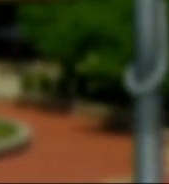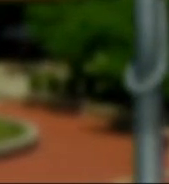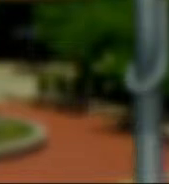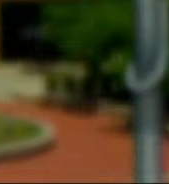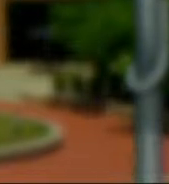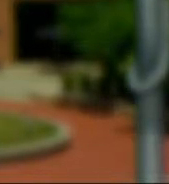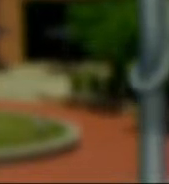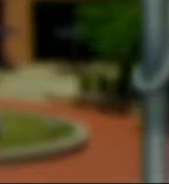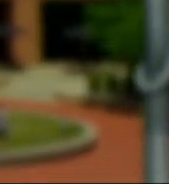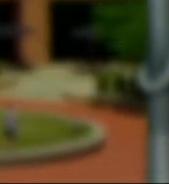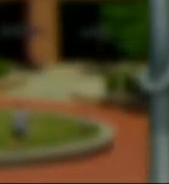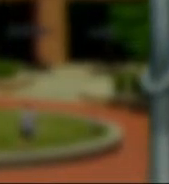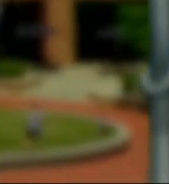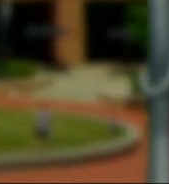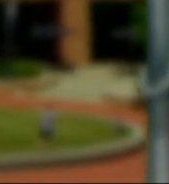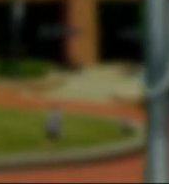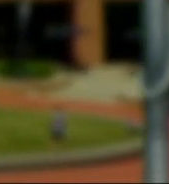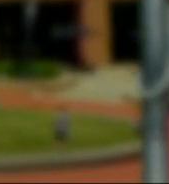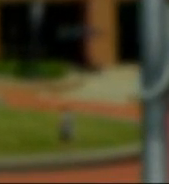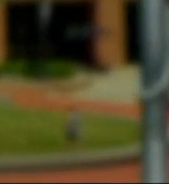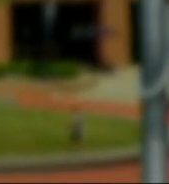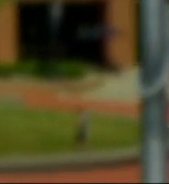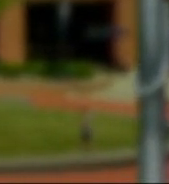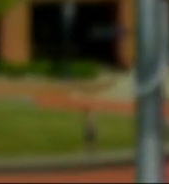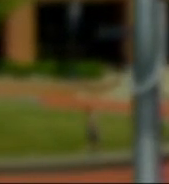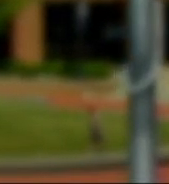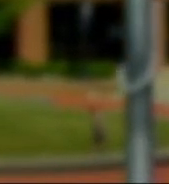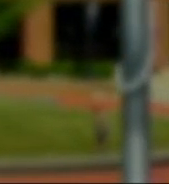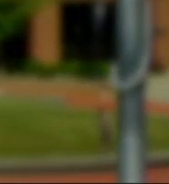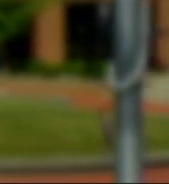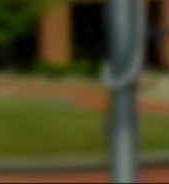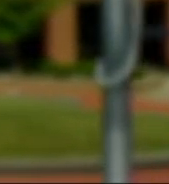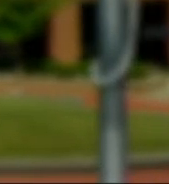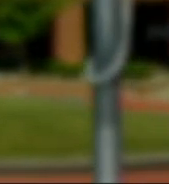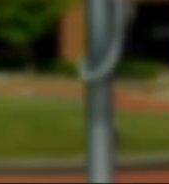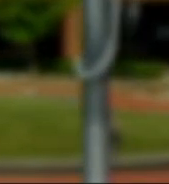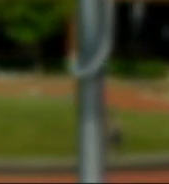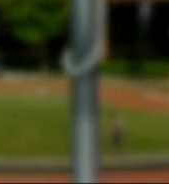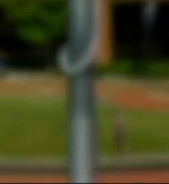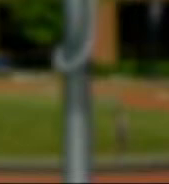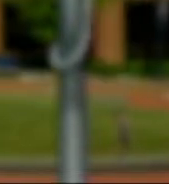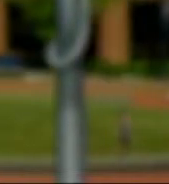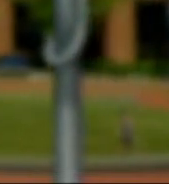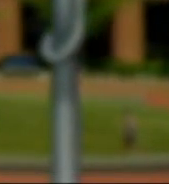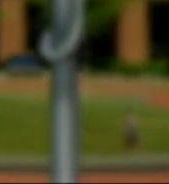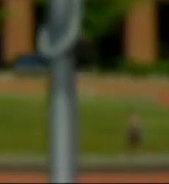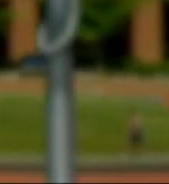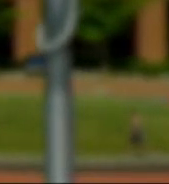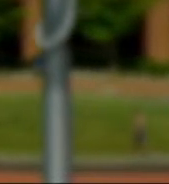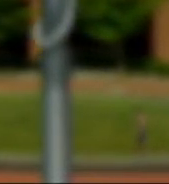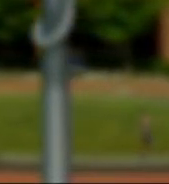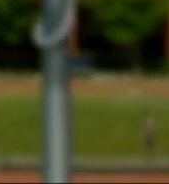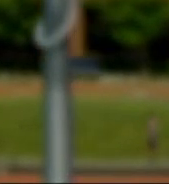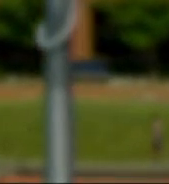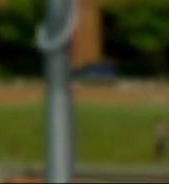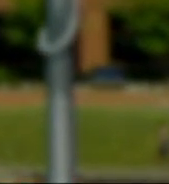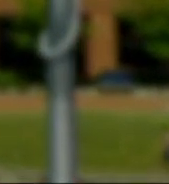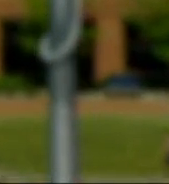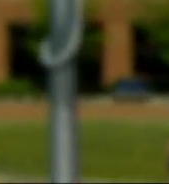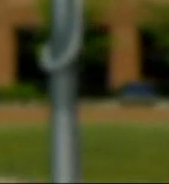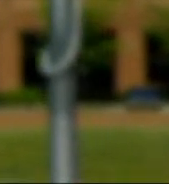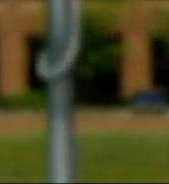Stripes and bright stars through the